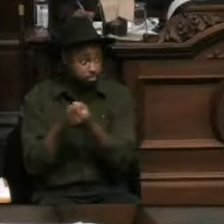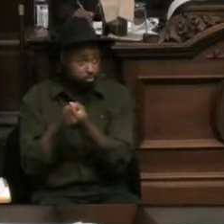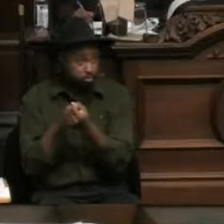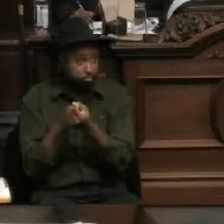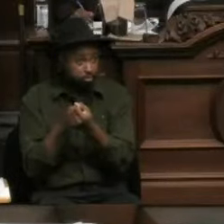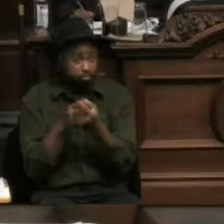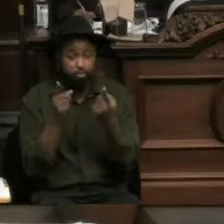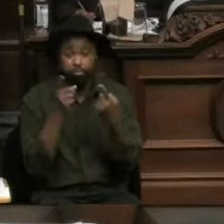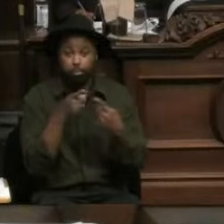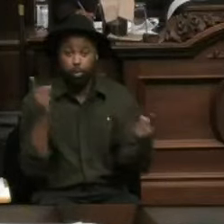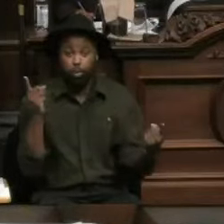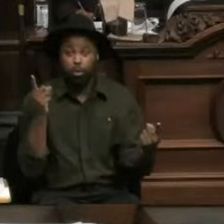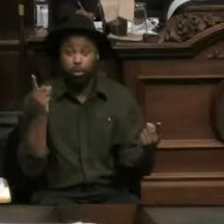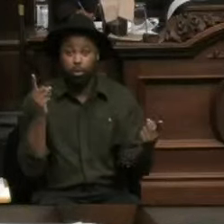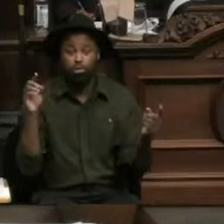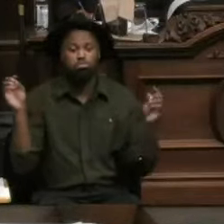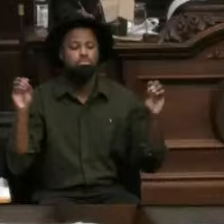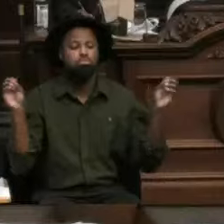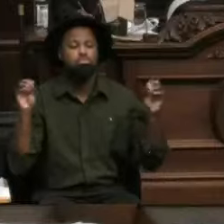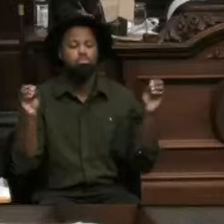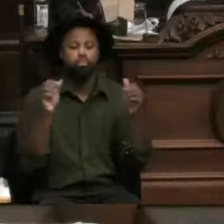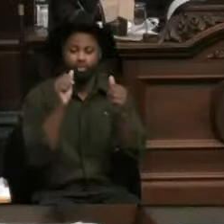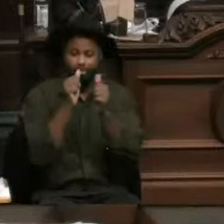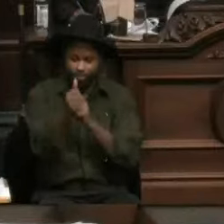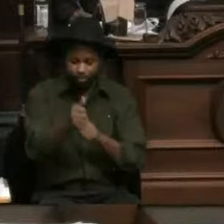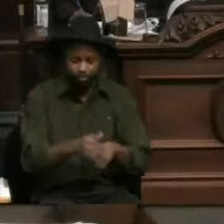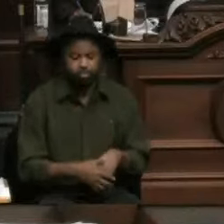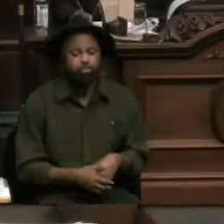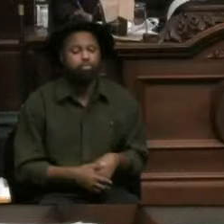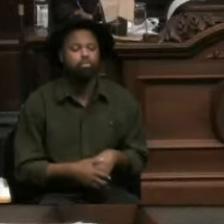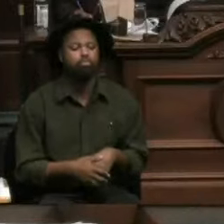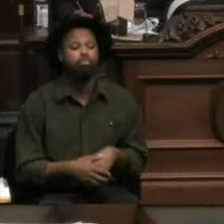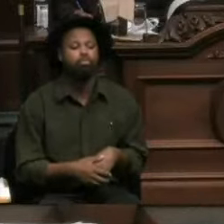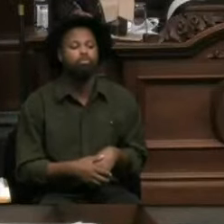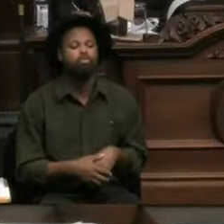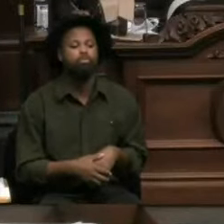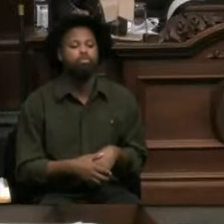Any opposed? Motion carries.